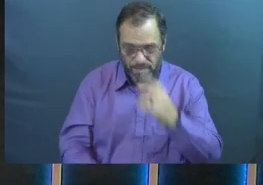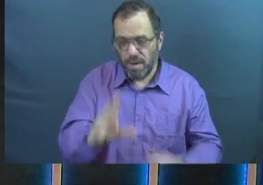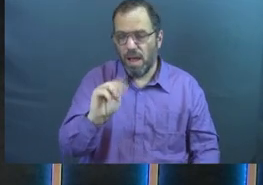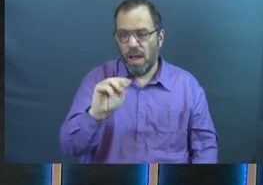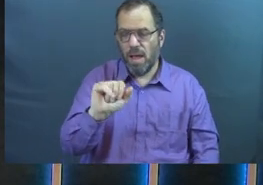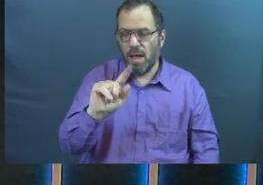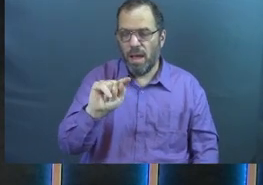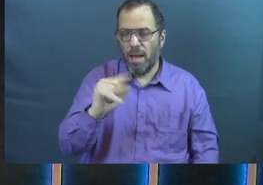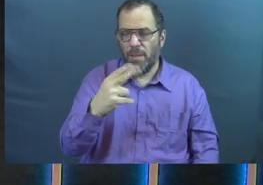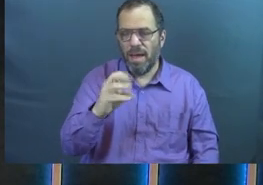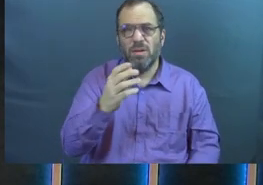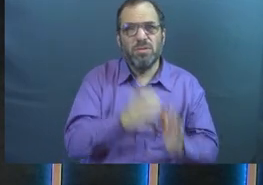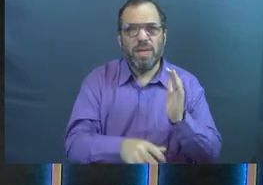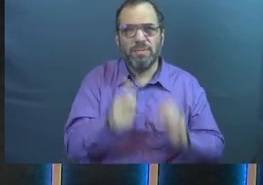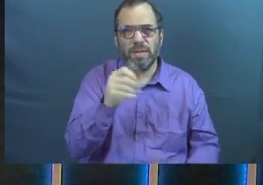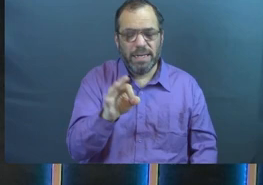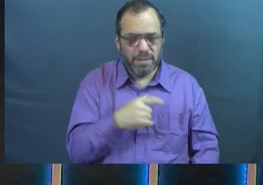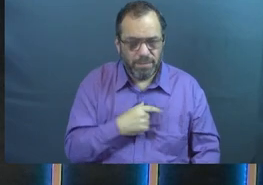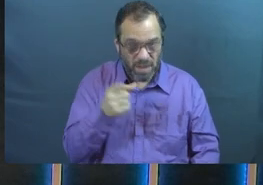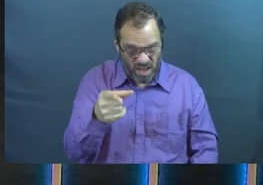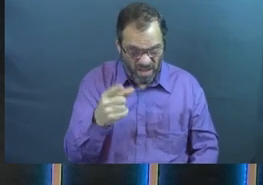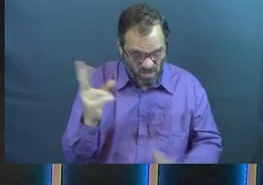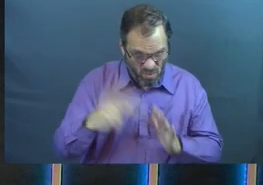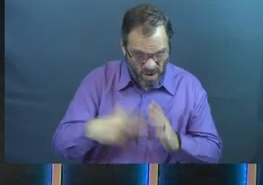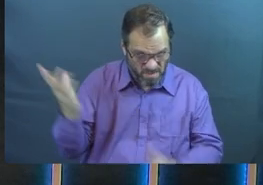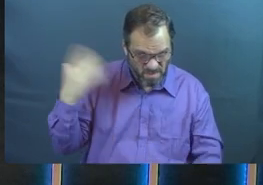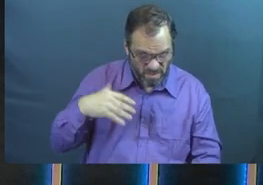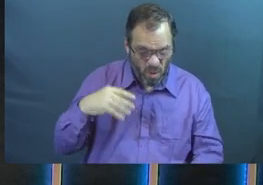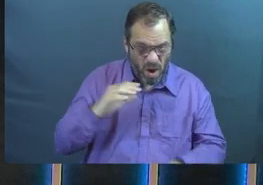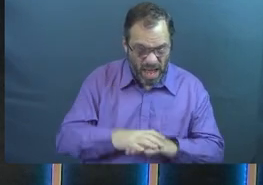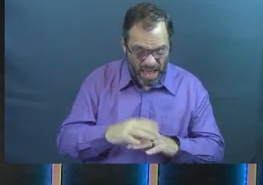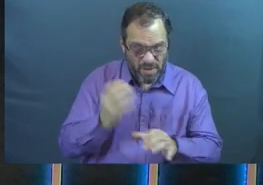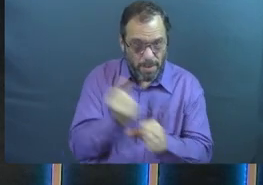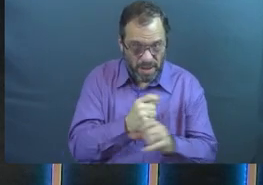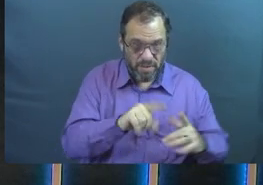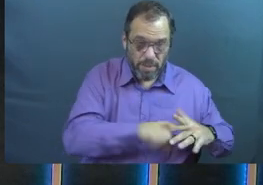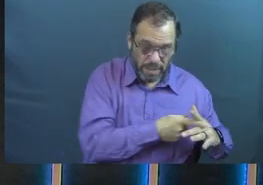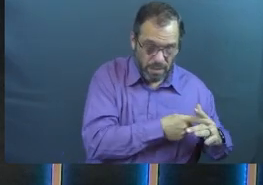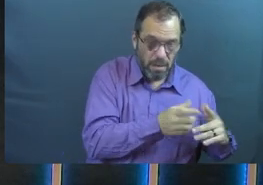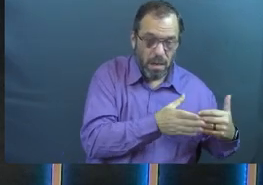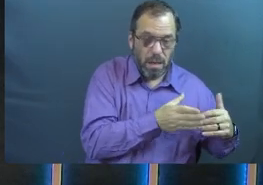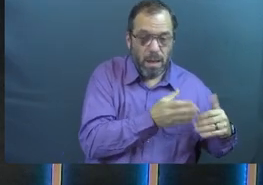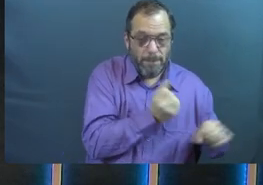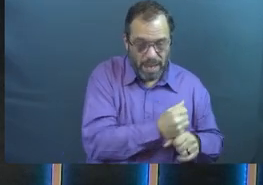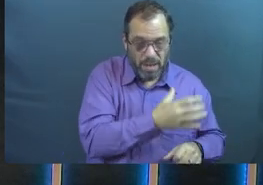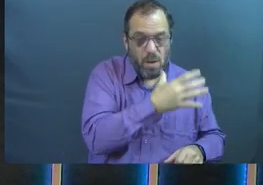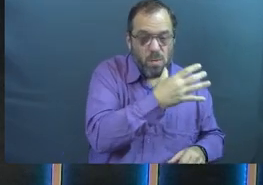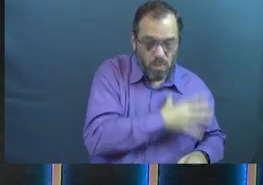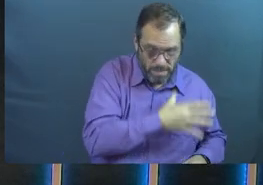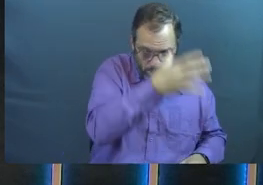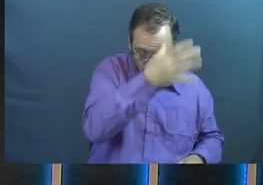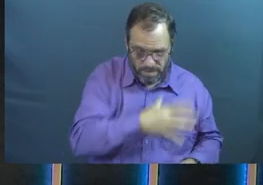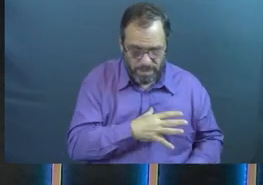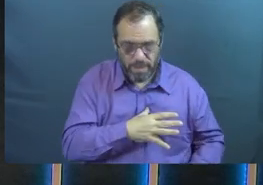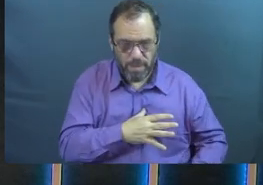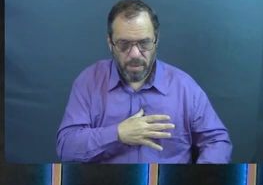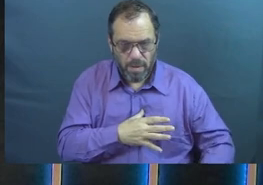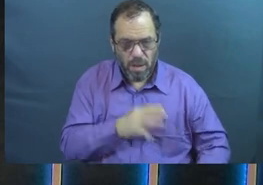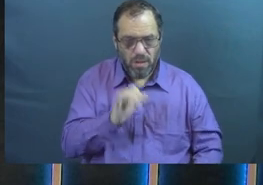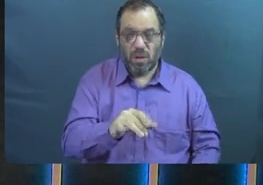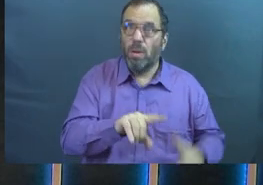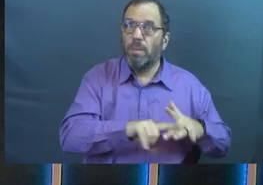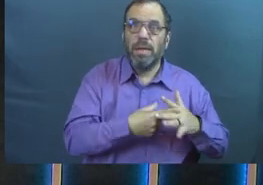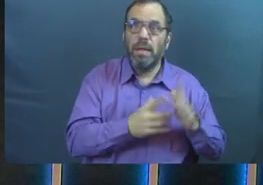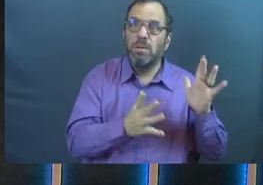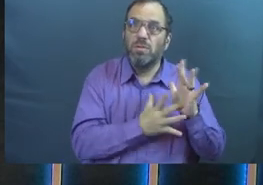Matthew 19, Jesus said this, "Have you not read that he who created them from the beginning made them male and female?" So right